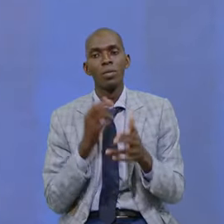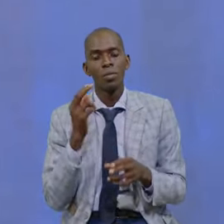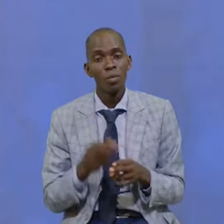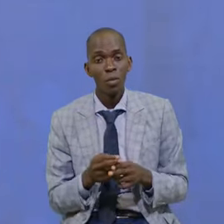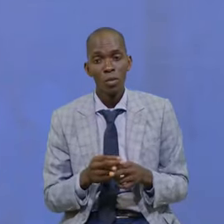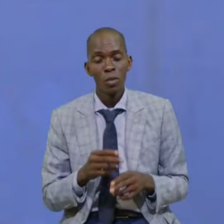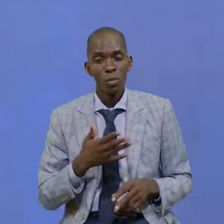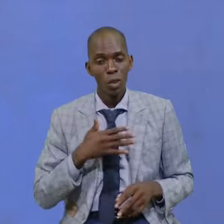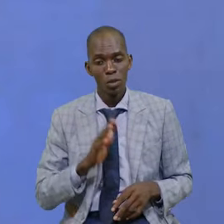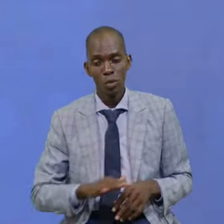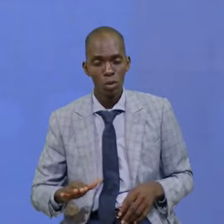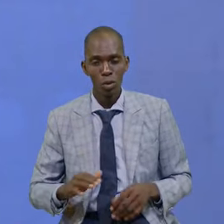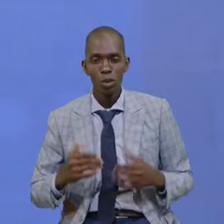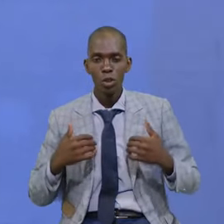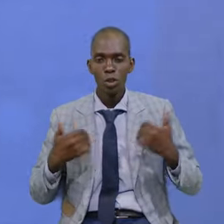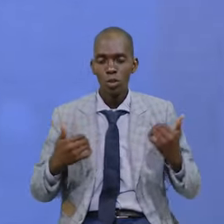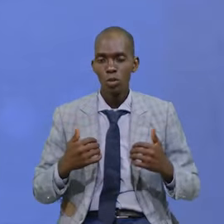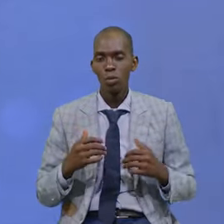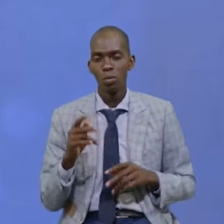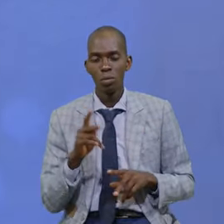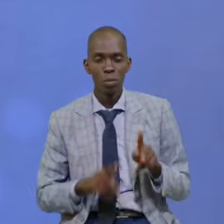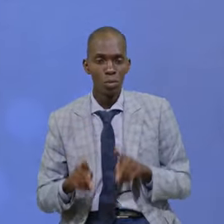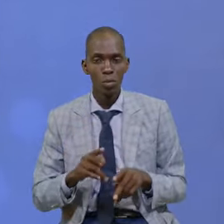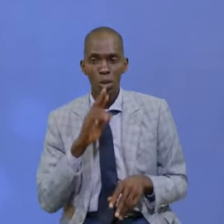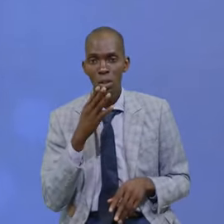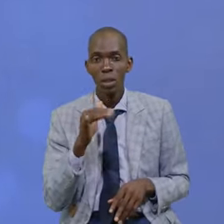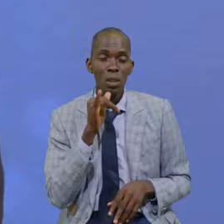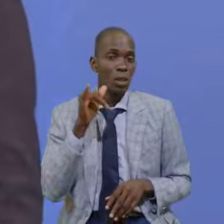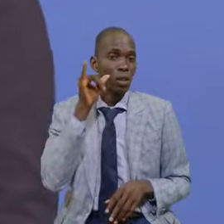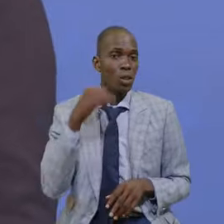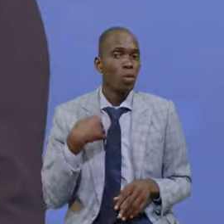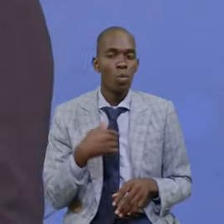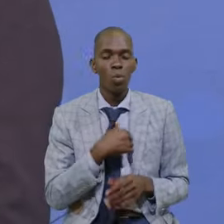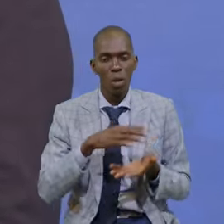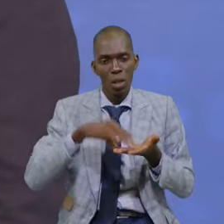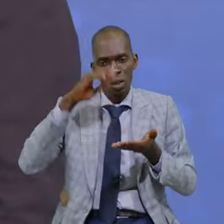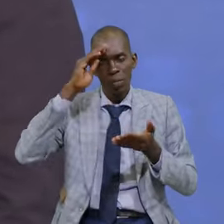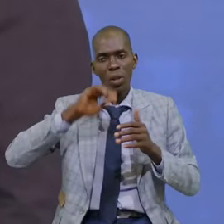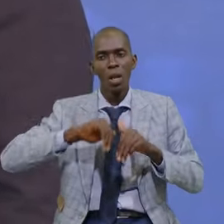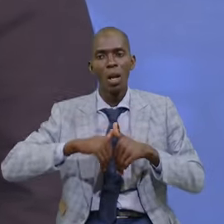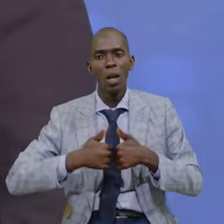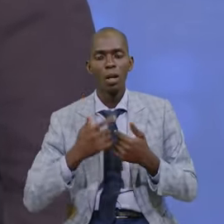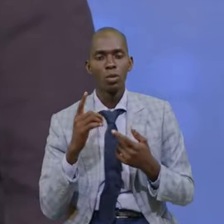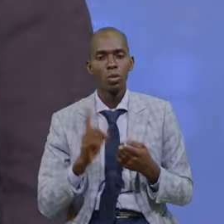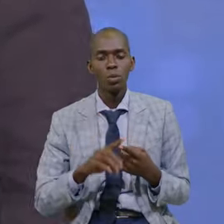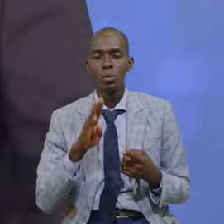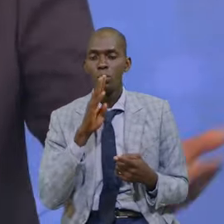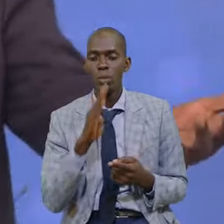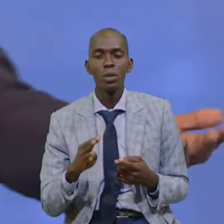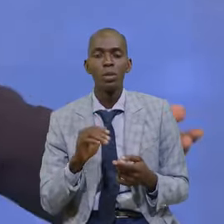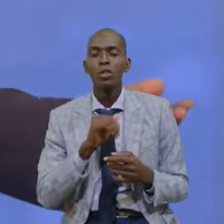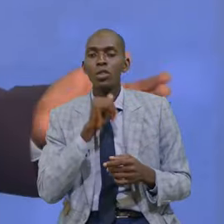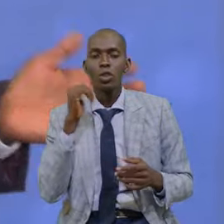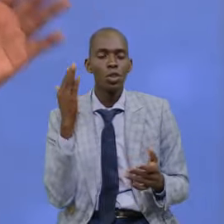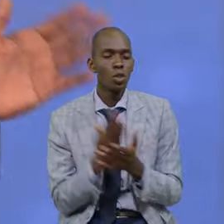youth, young people, you are there. Yesterday we learned how to become the unstoppable champion. And